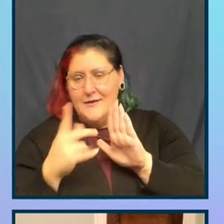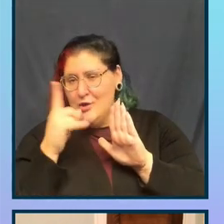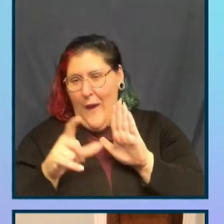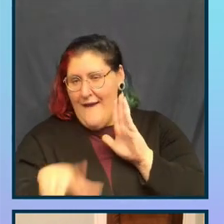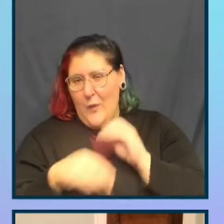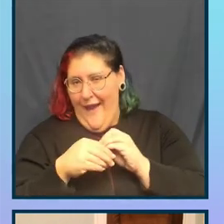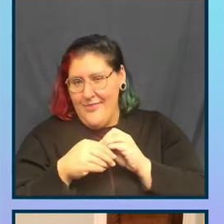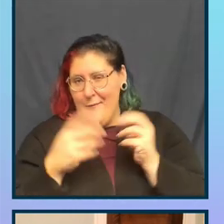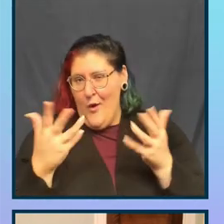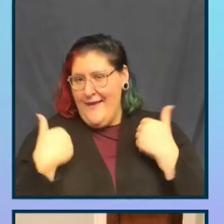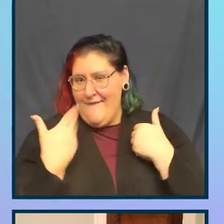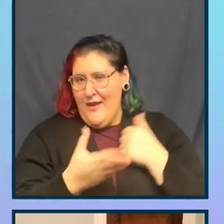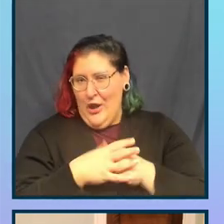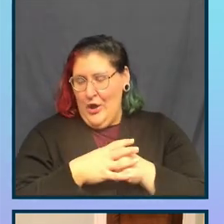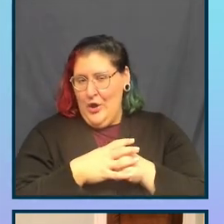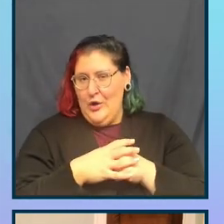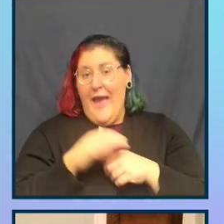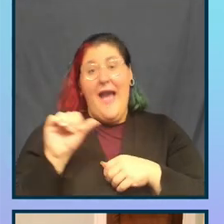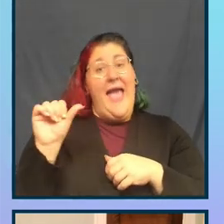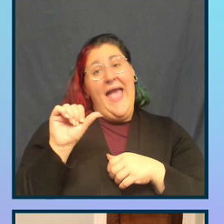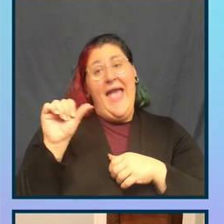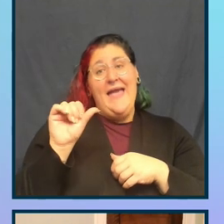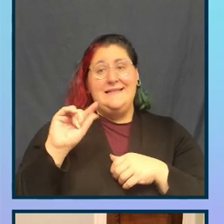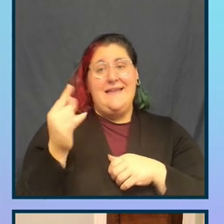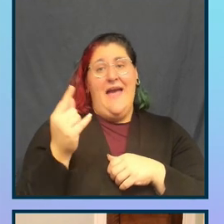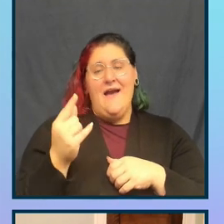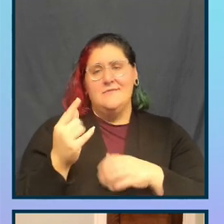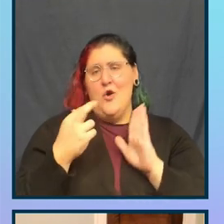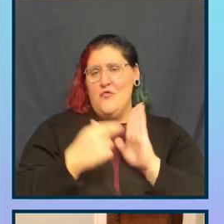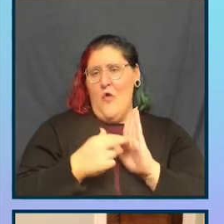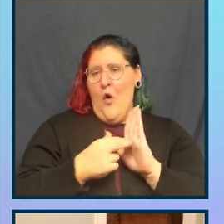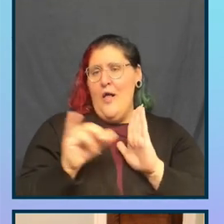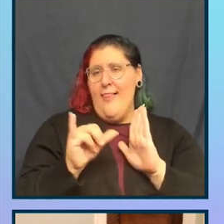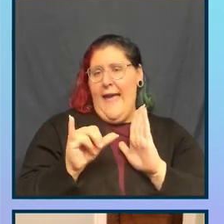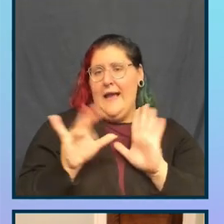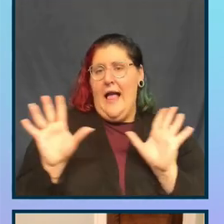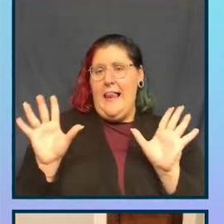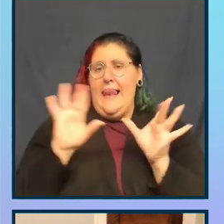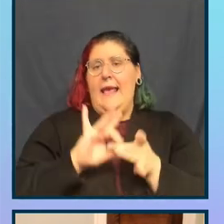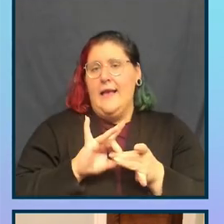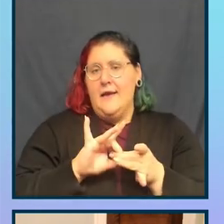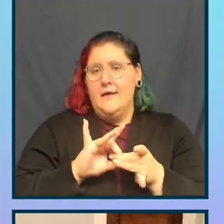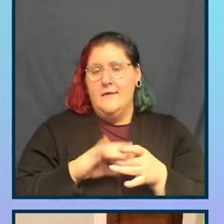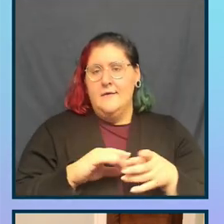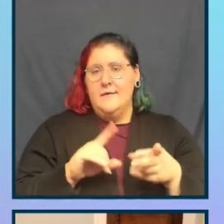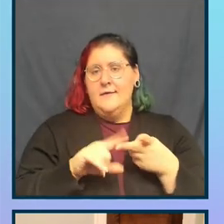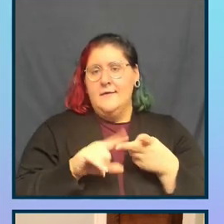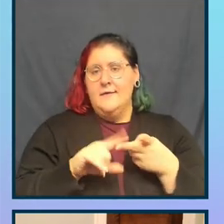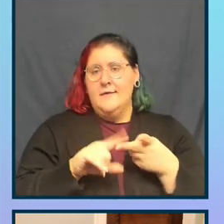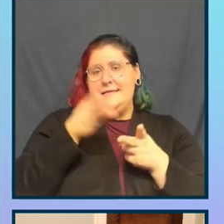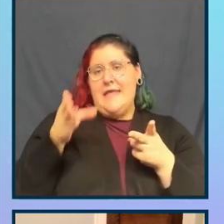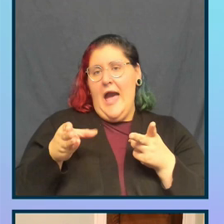there. For example, an A tag has a role of a link. An aside has a role of complementary. An ordered list has a role